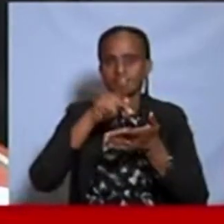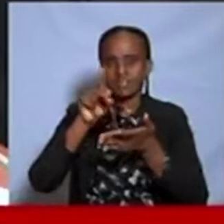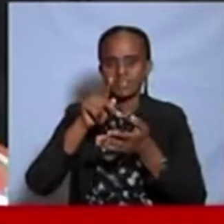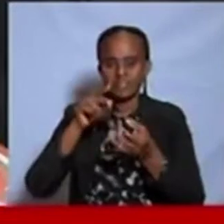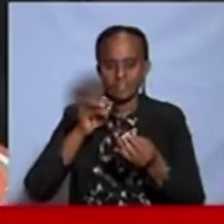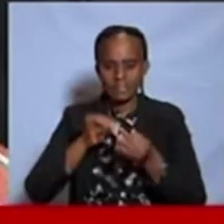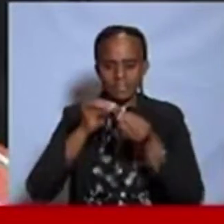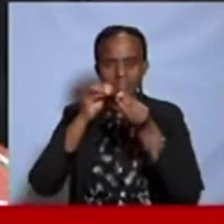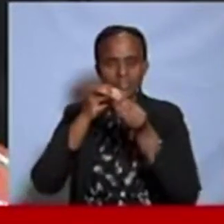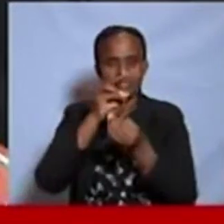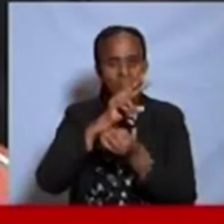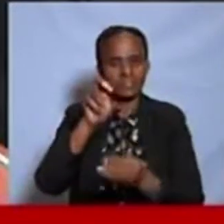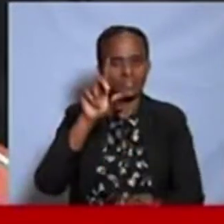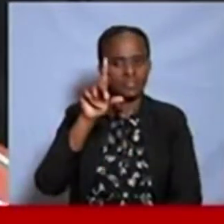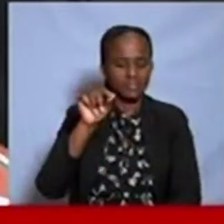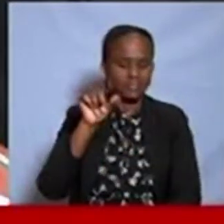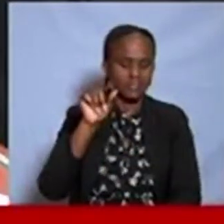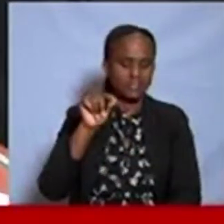of